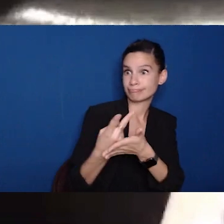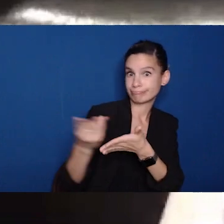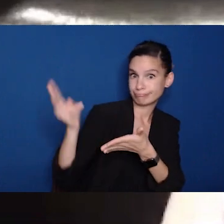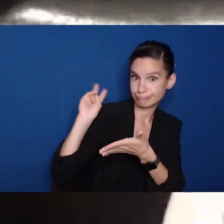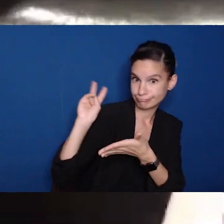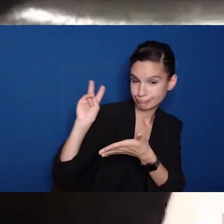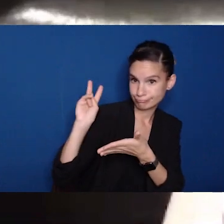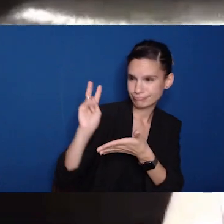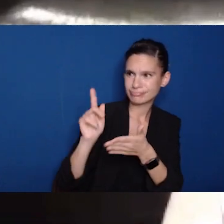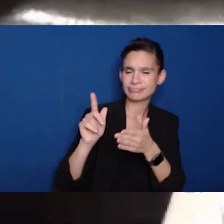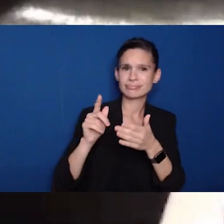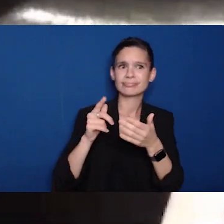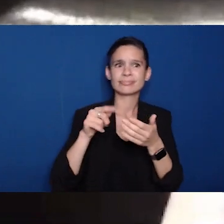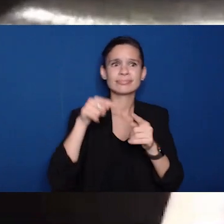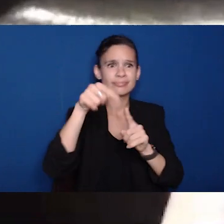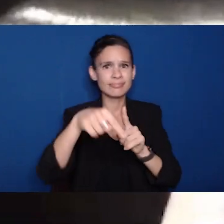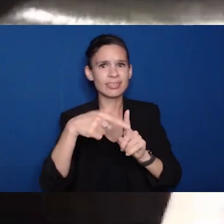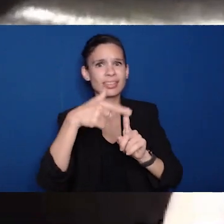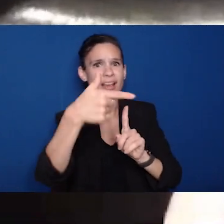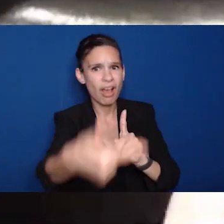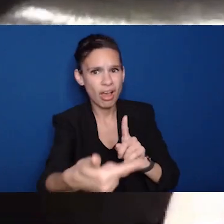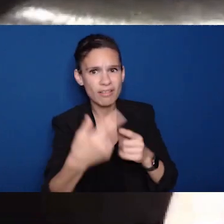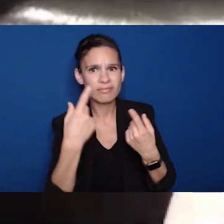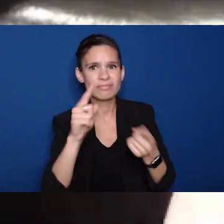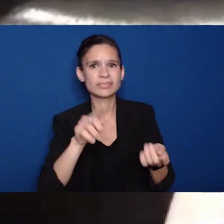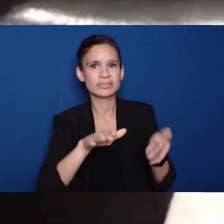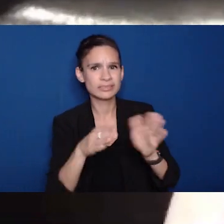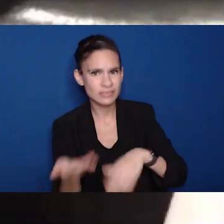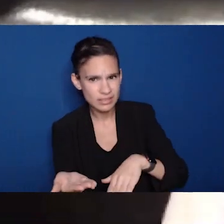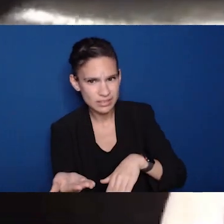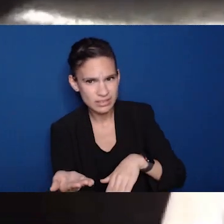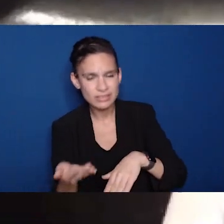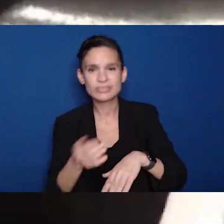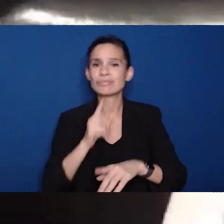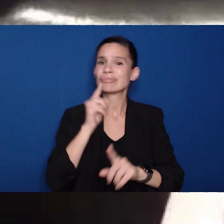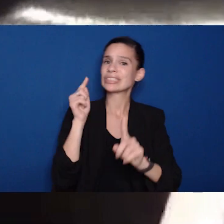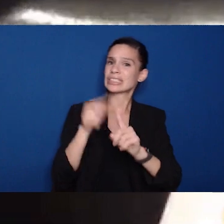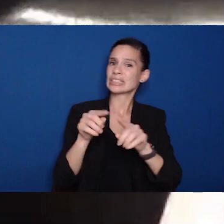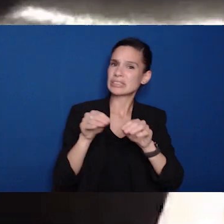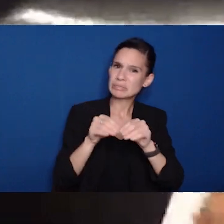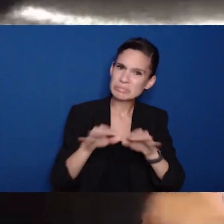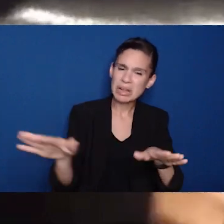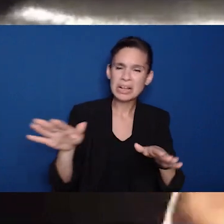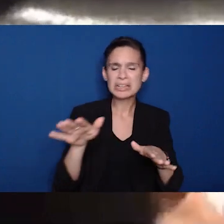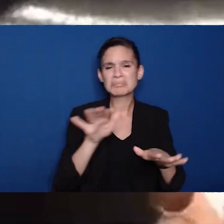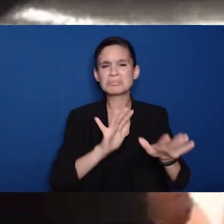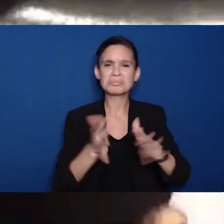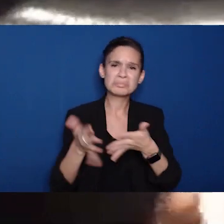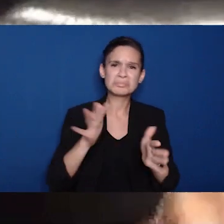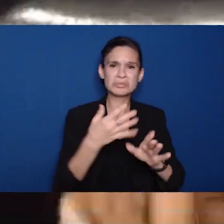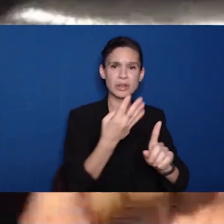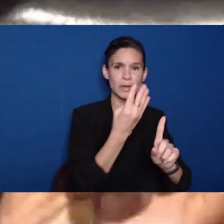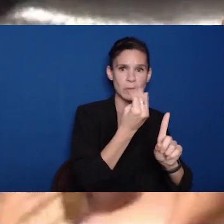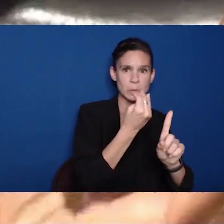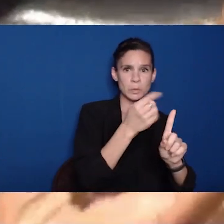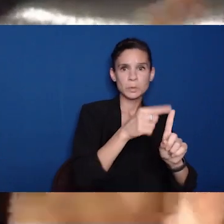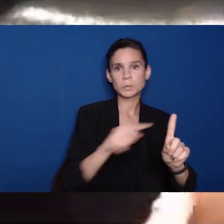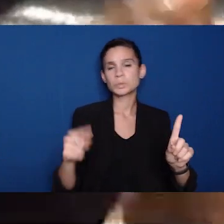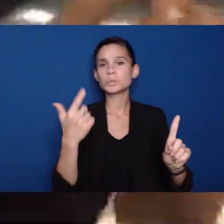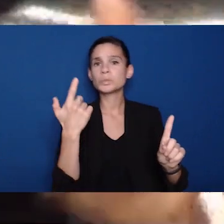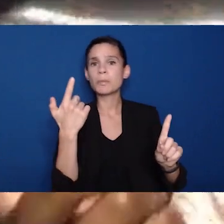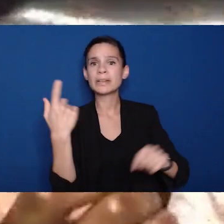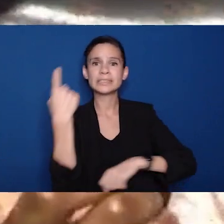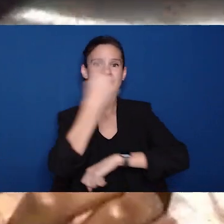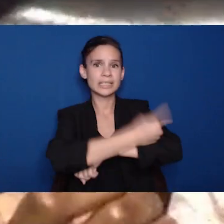that in mind, you think of the incubation period being 14, some in cases 21 days. So it's like, okay, maybe we're actually still in that window where this could just